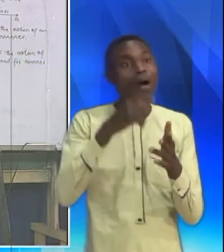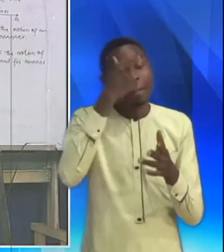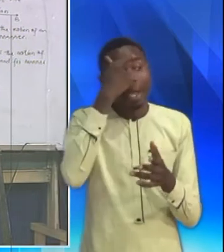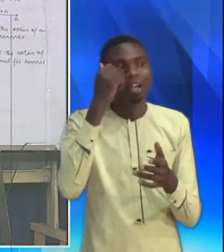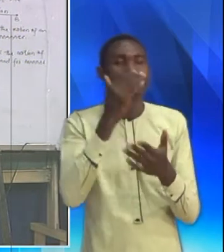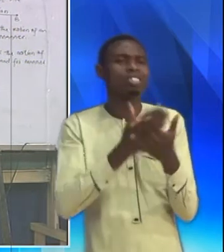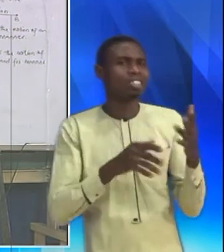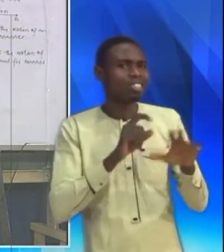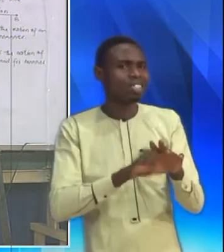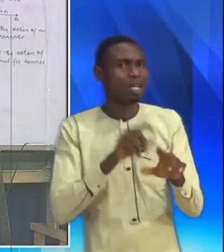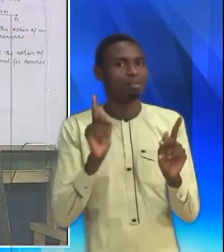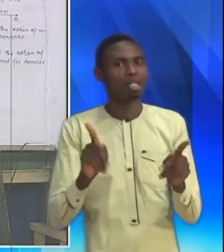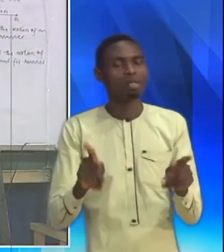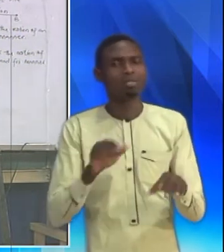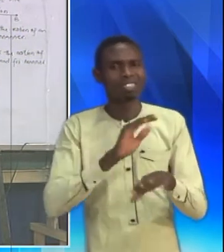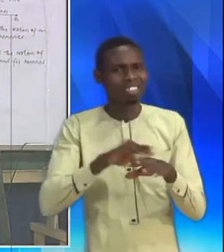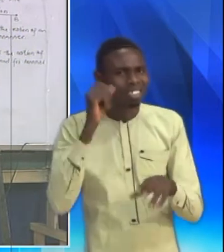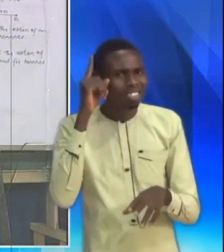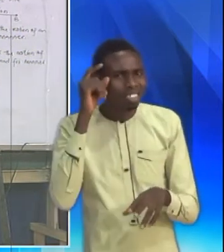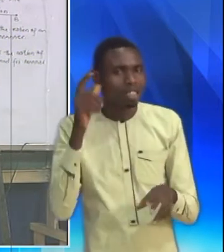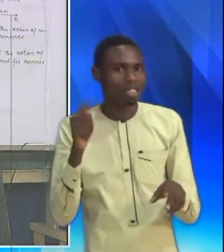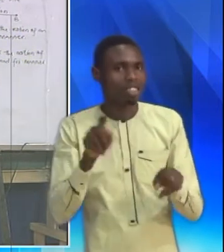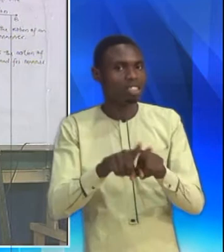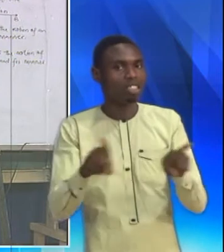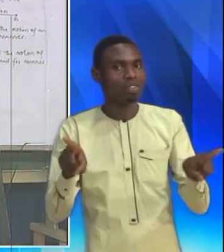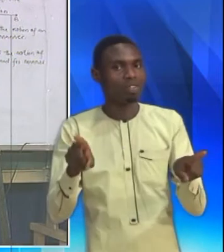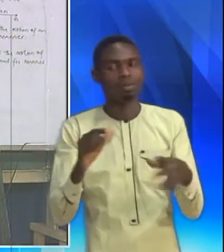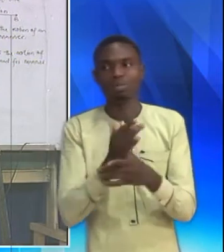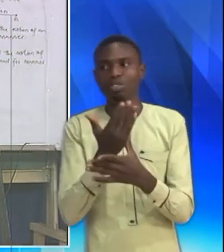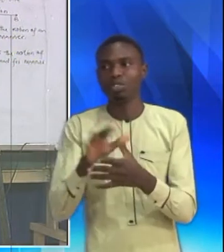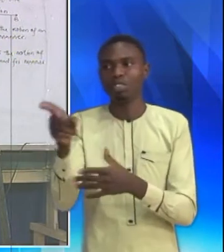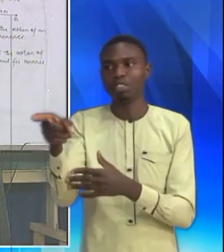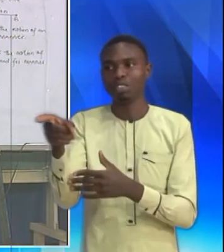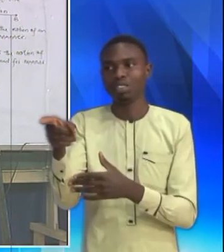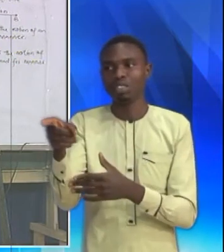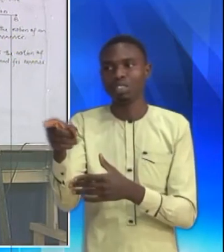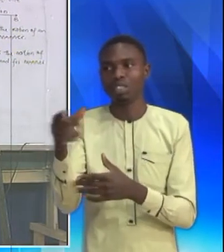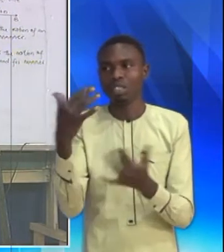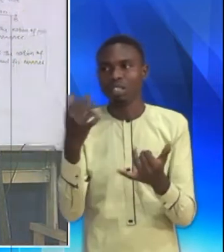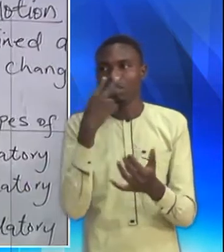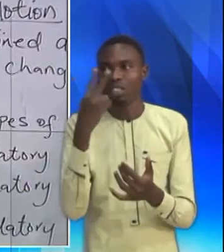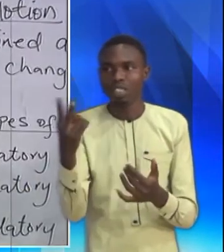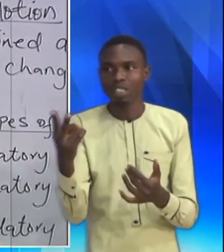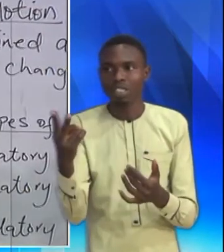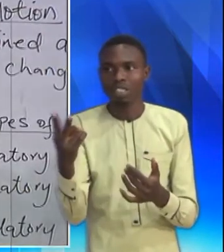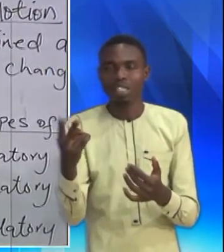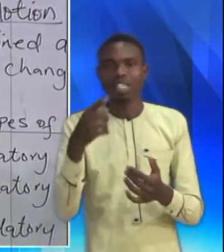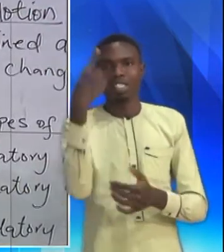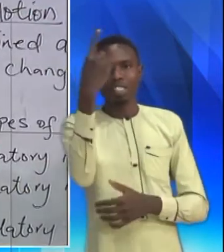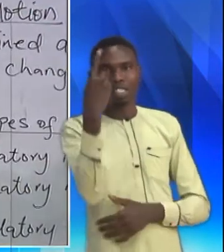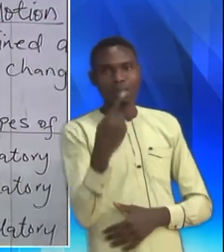misplace oscillation. They say oscillation and vibration are two different things. Look at it. Look at it. This one is